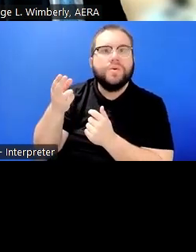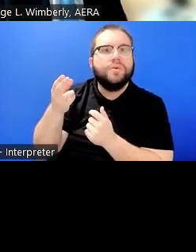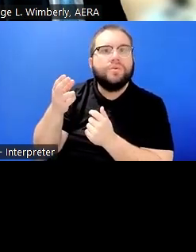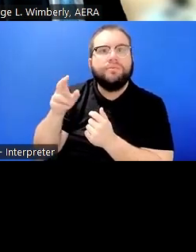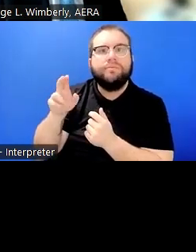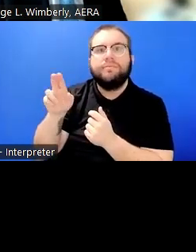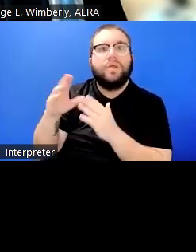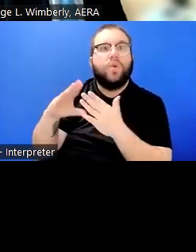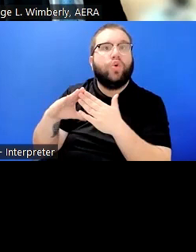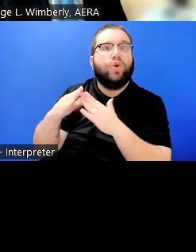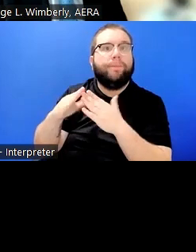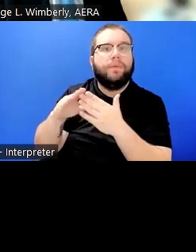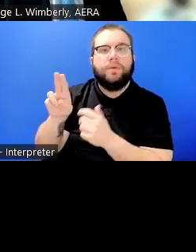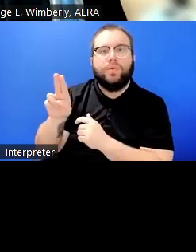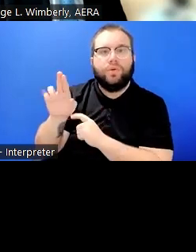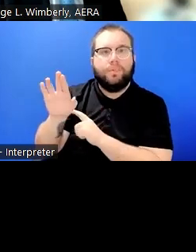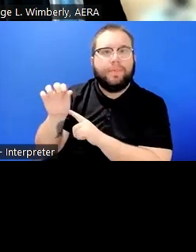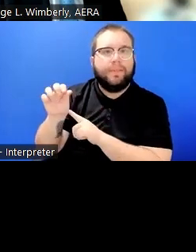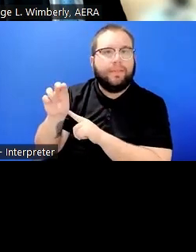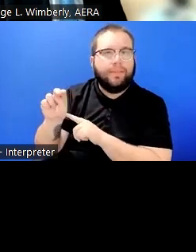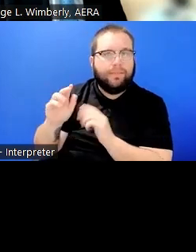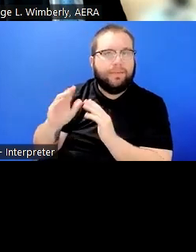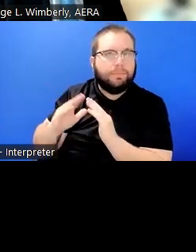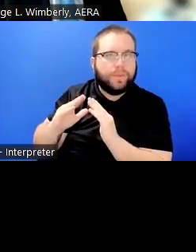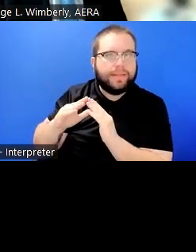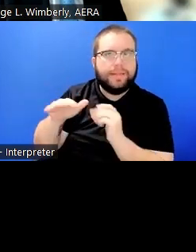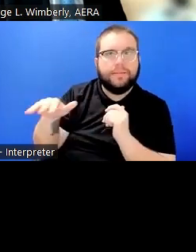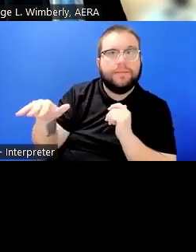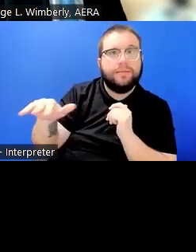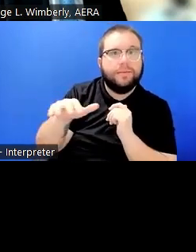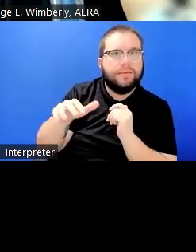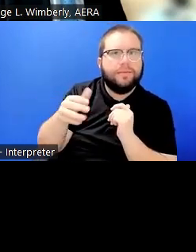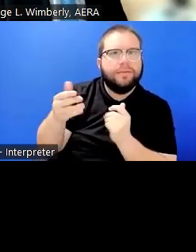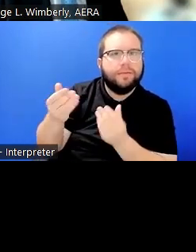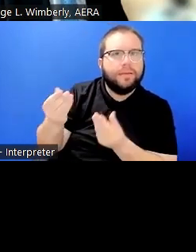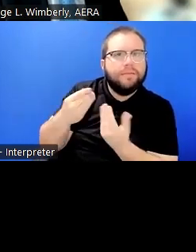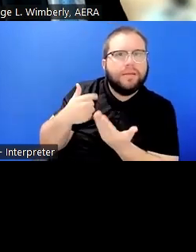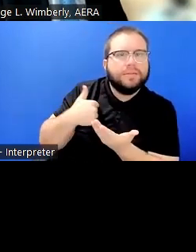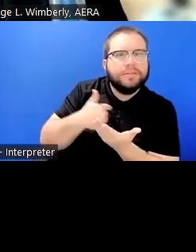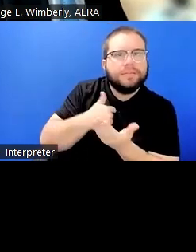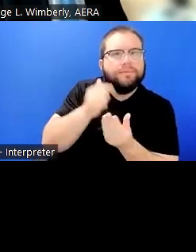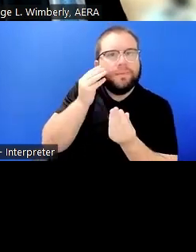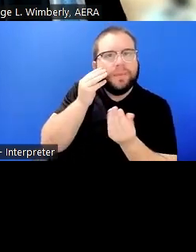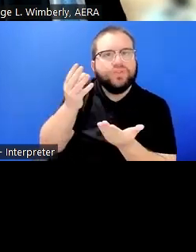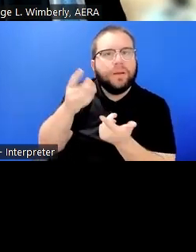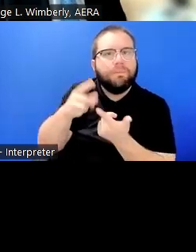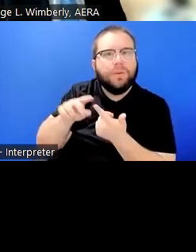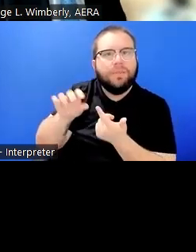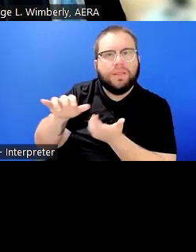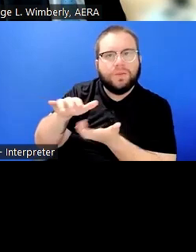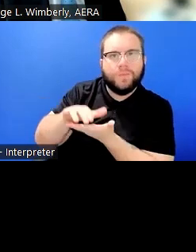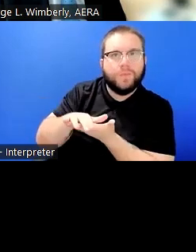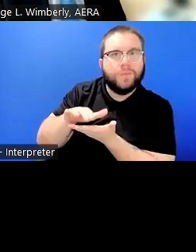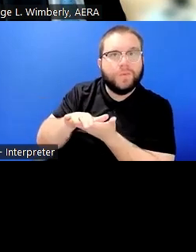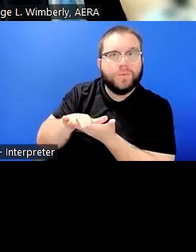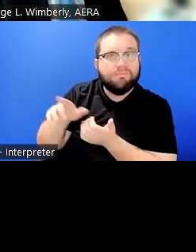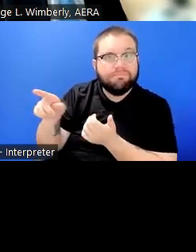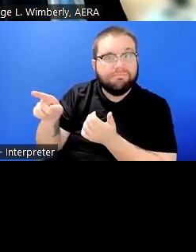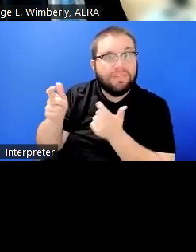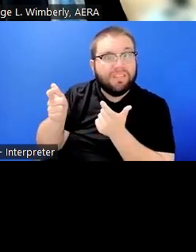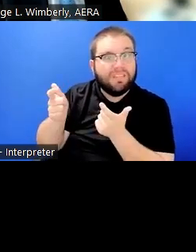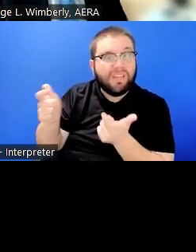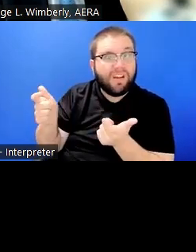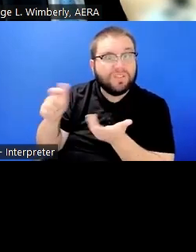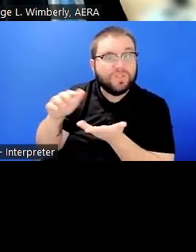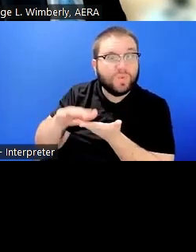to, give us information about that school. Is it a large school? And are you studying if you're studying,